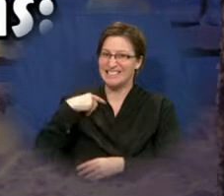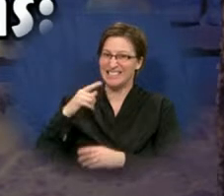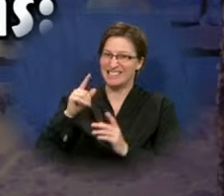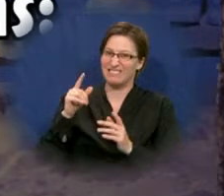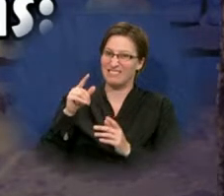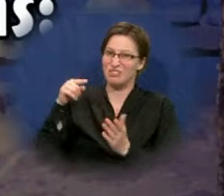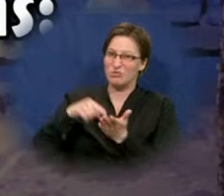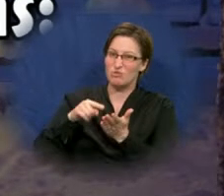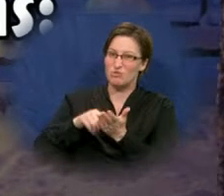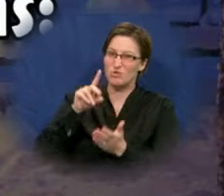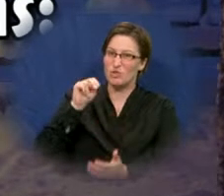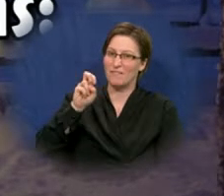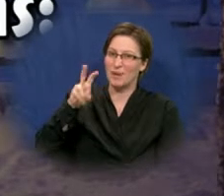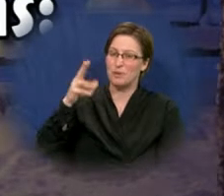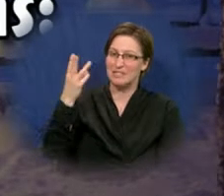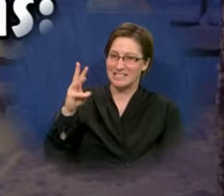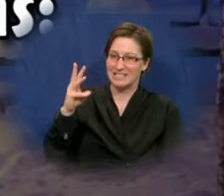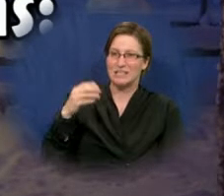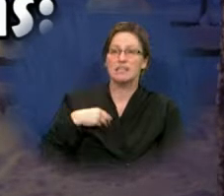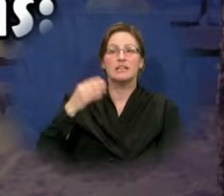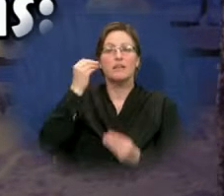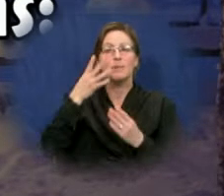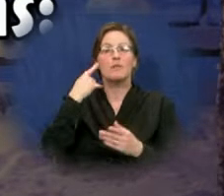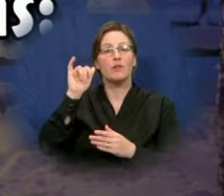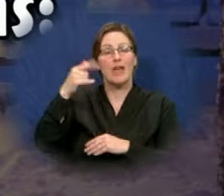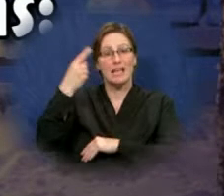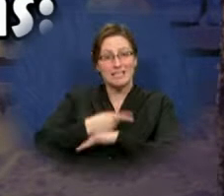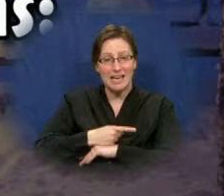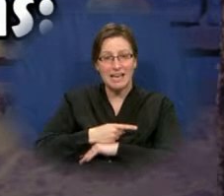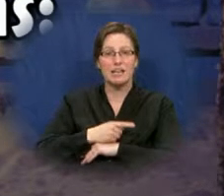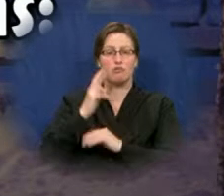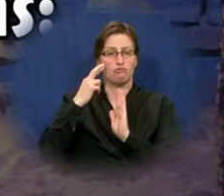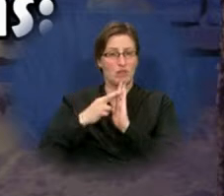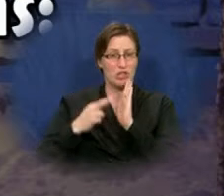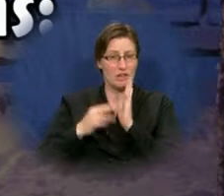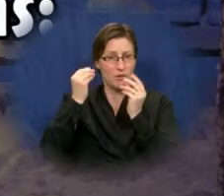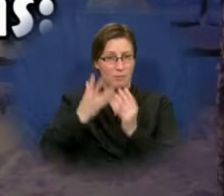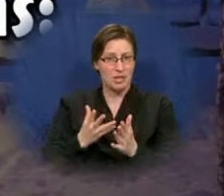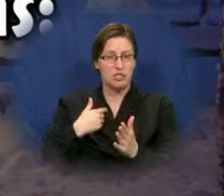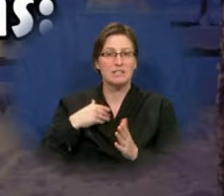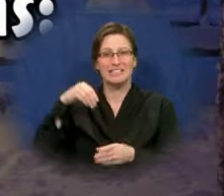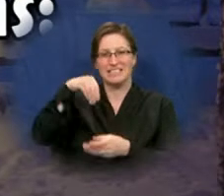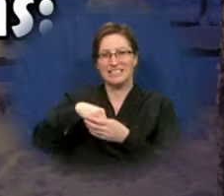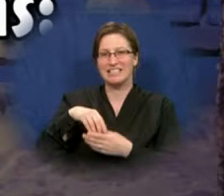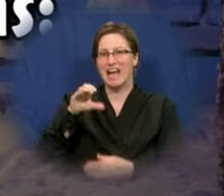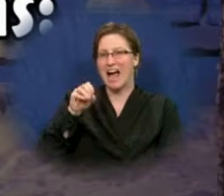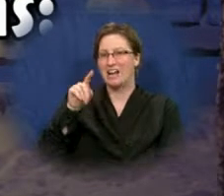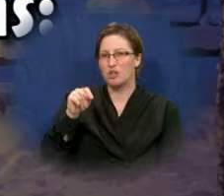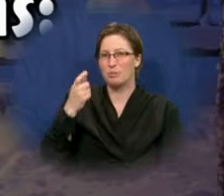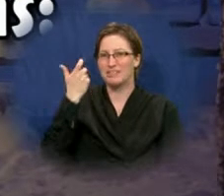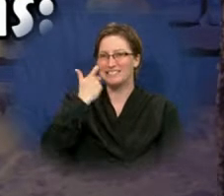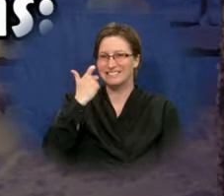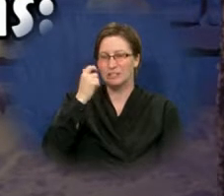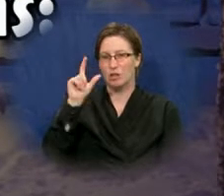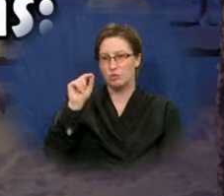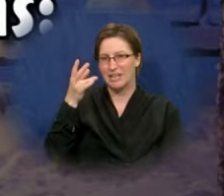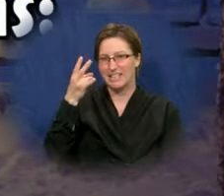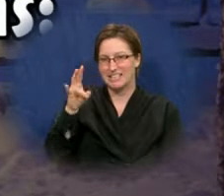16th. Information on the day's events and registration information were in the October